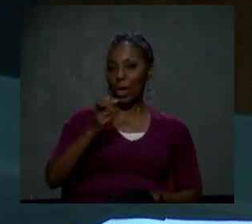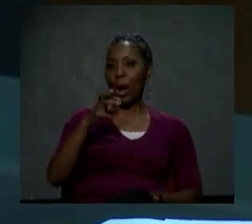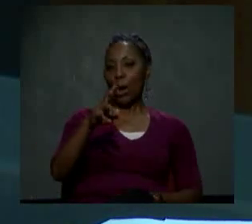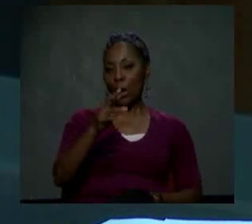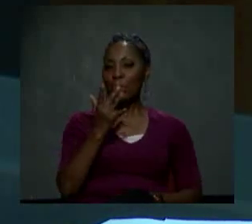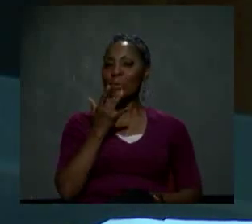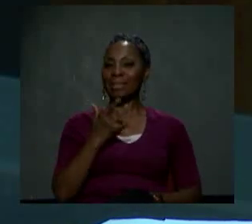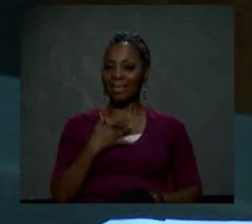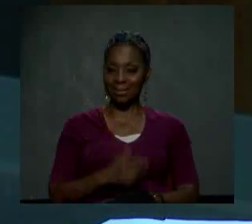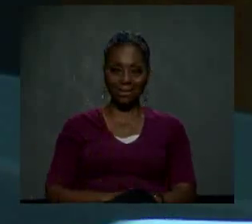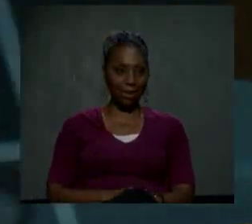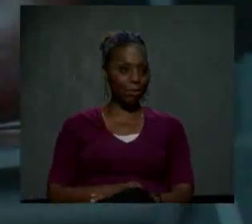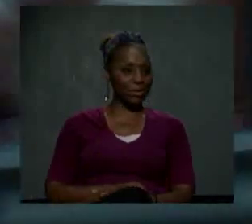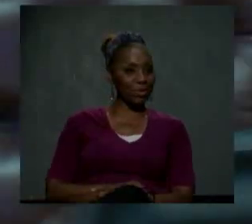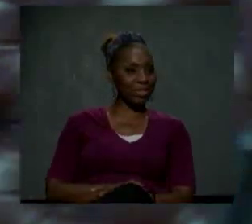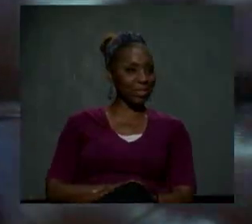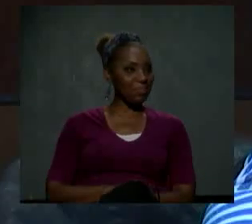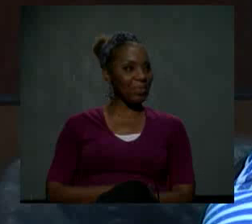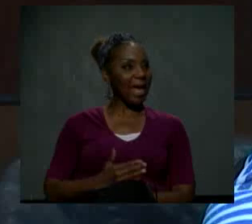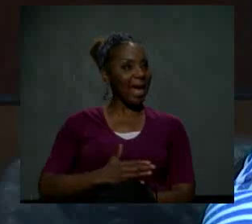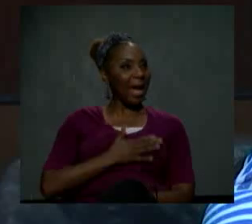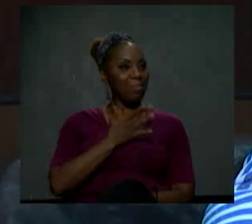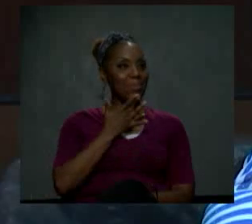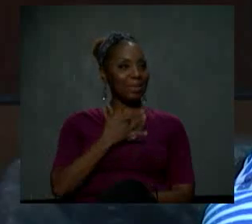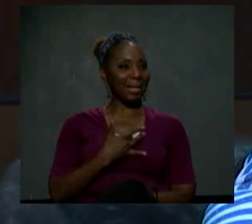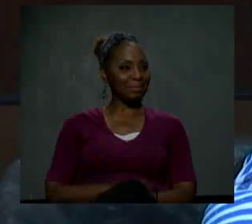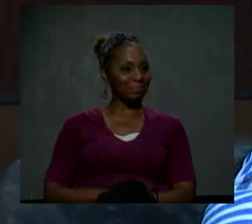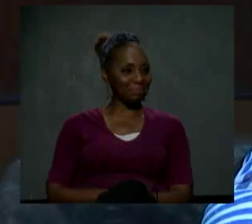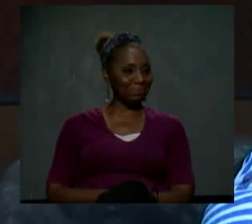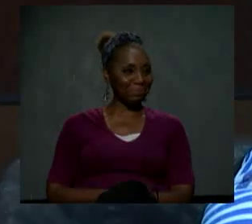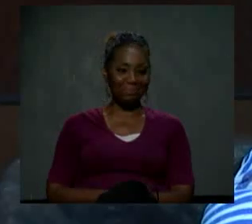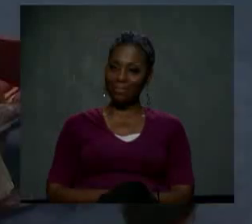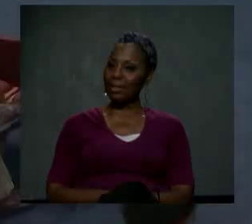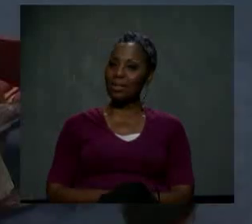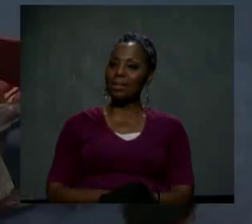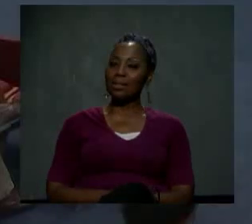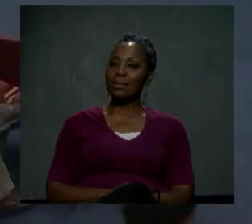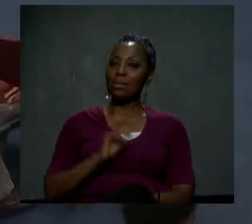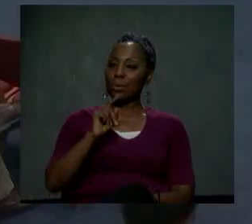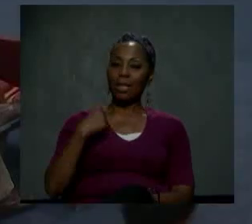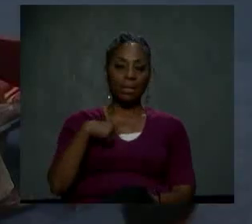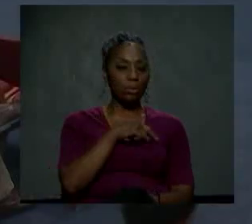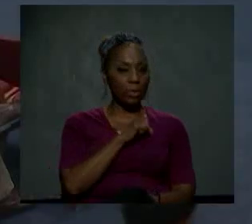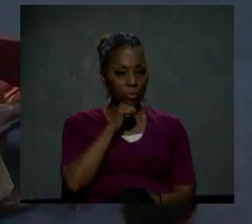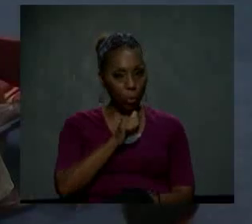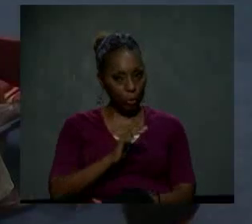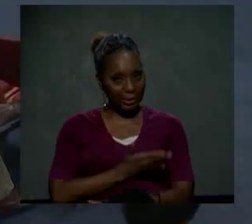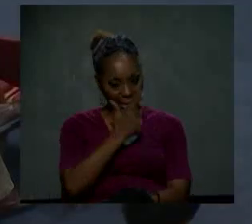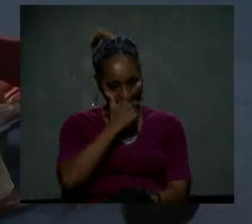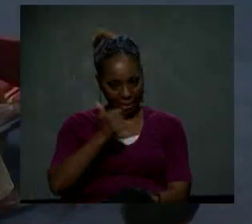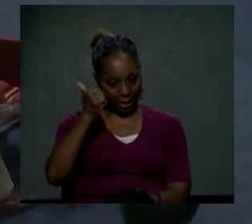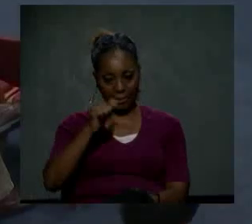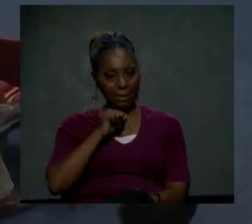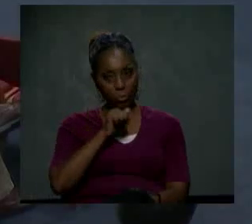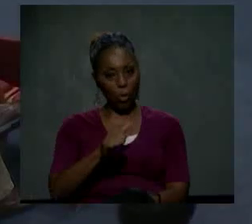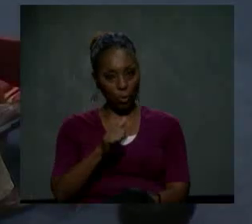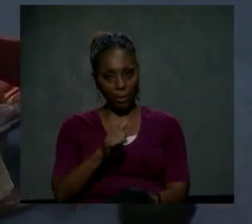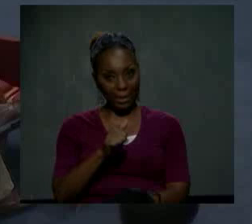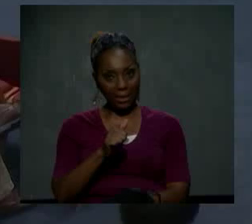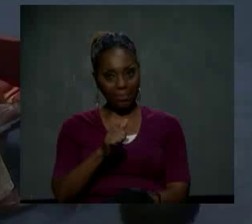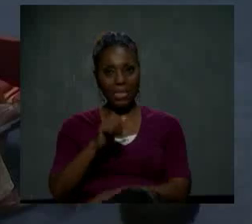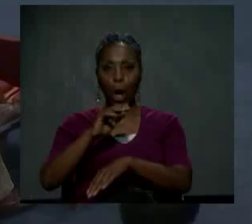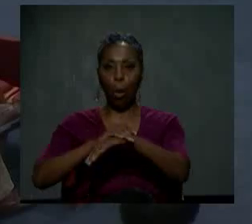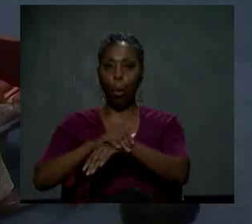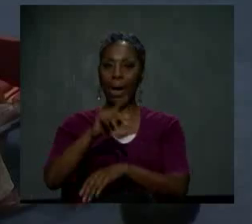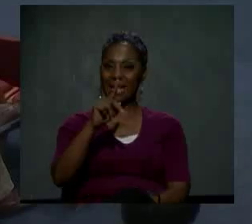Yes. Happy birthday. We will not sing because it would not be on